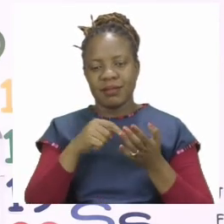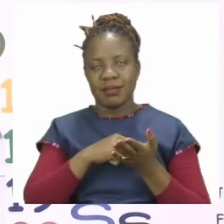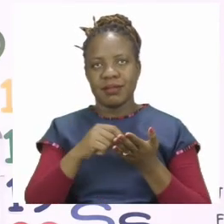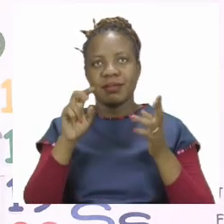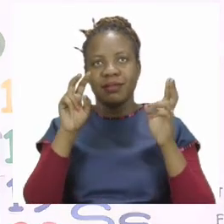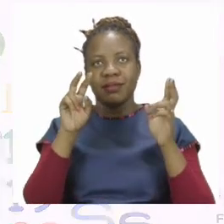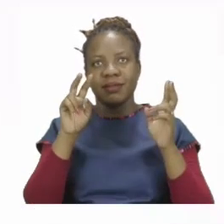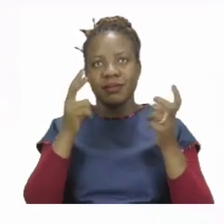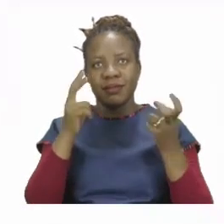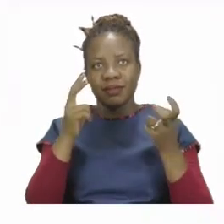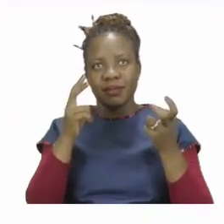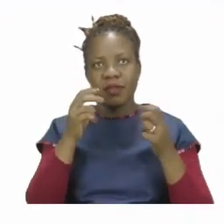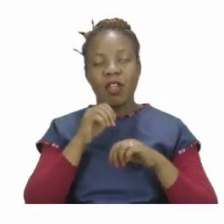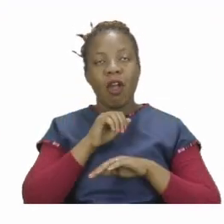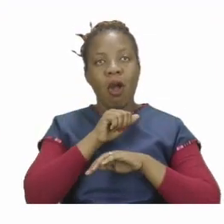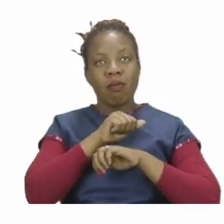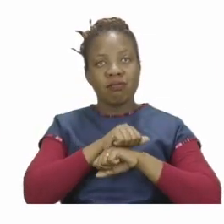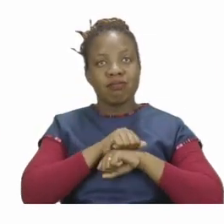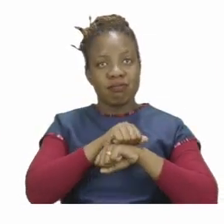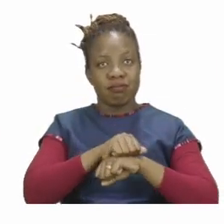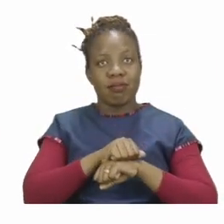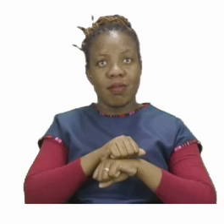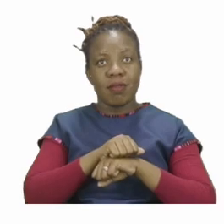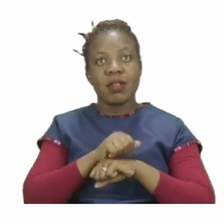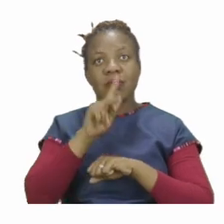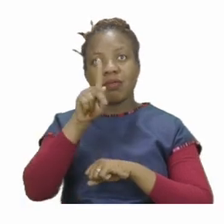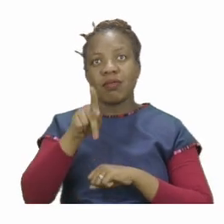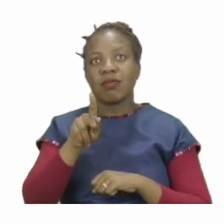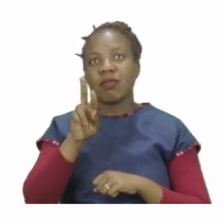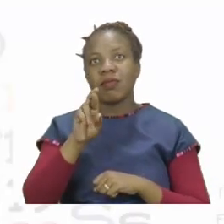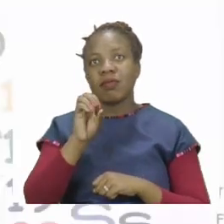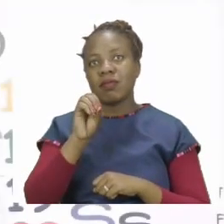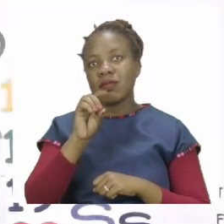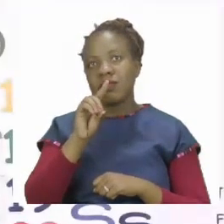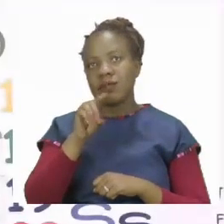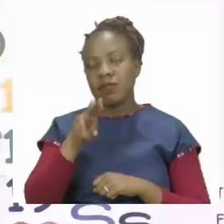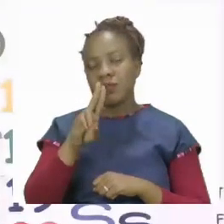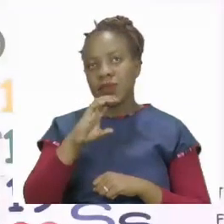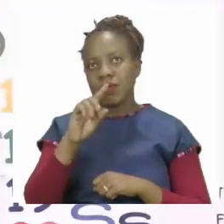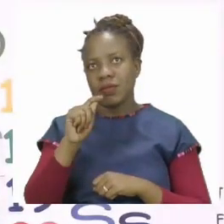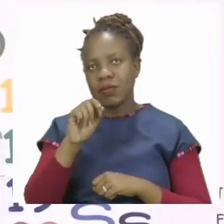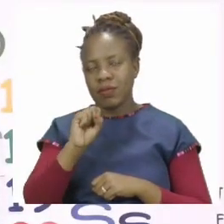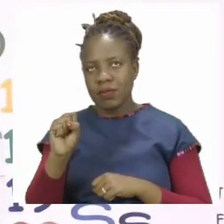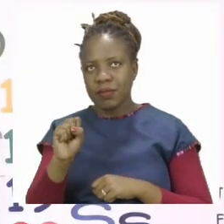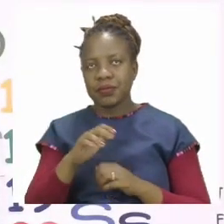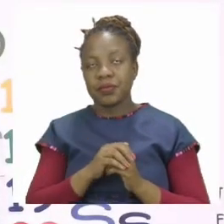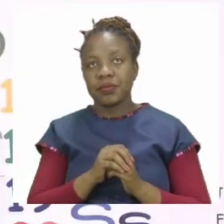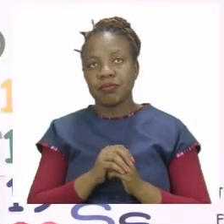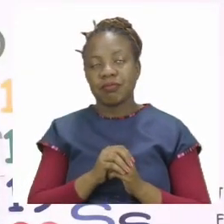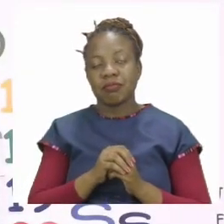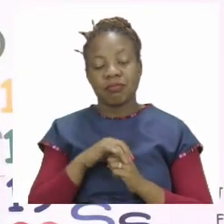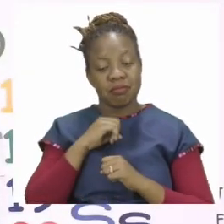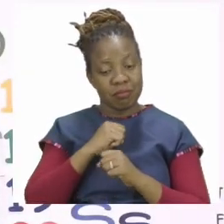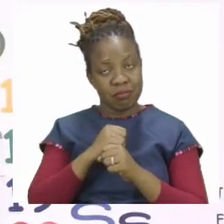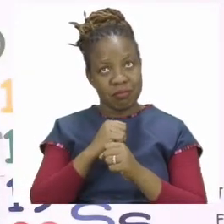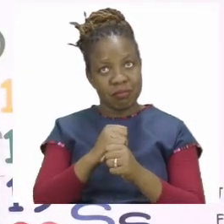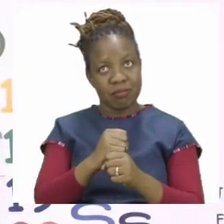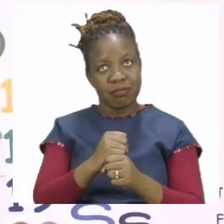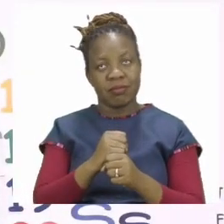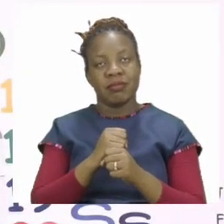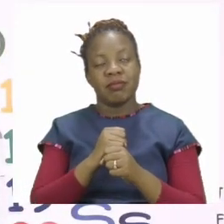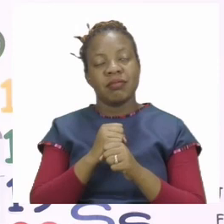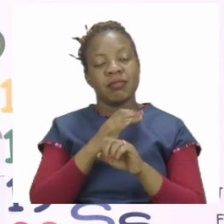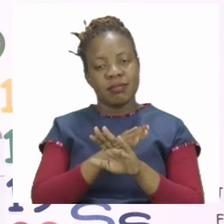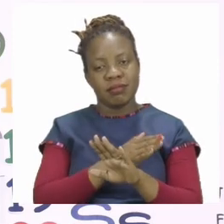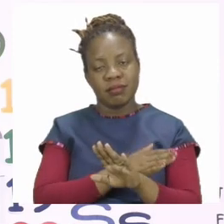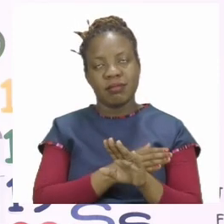habits and products. Now, as usual, boys and girls, before we start with